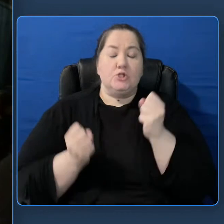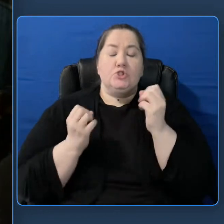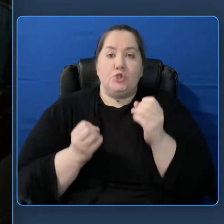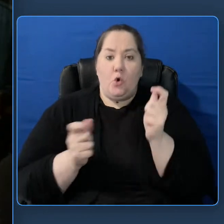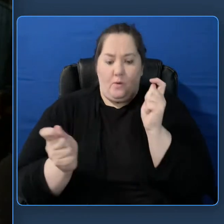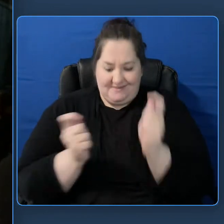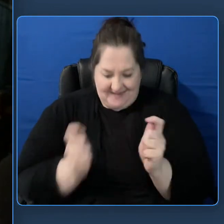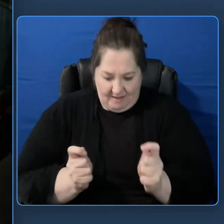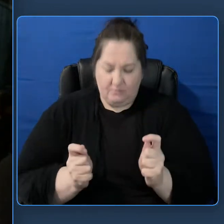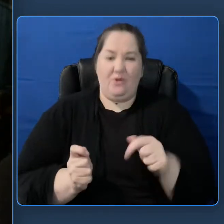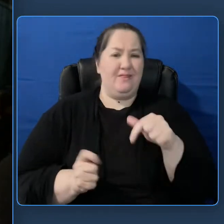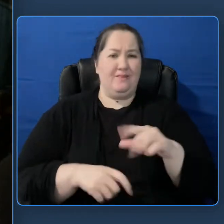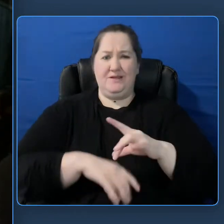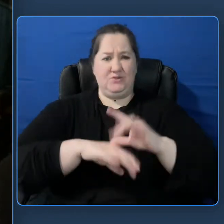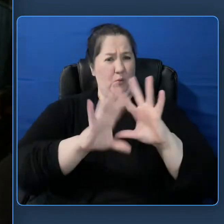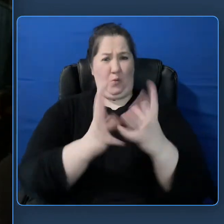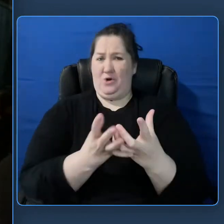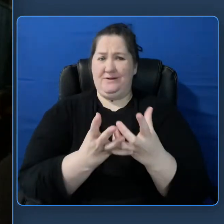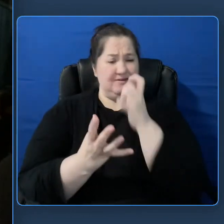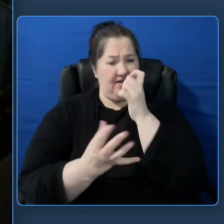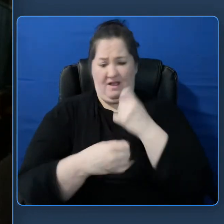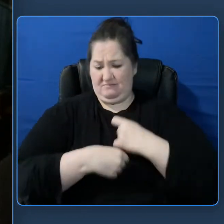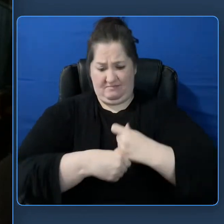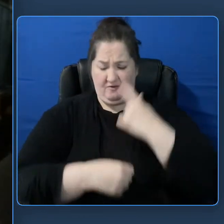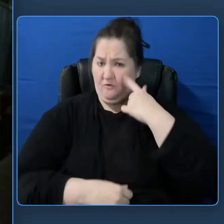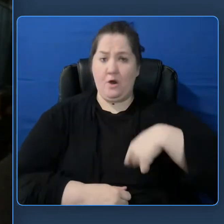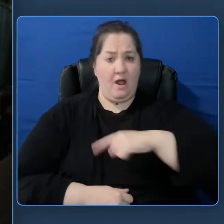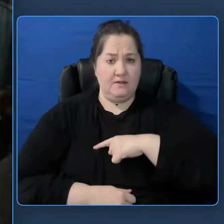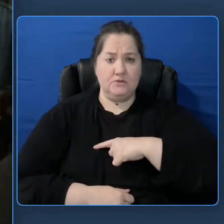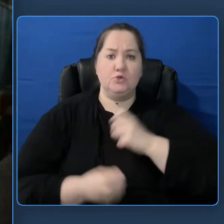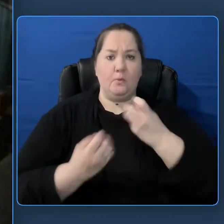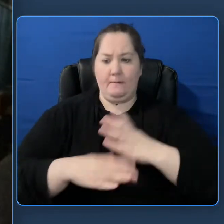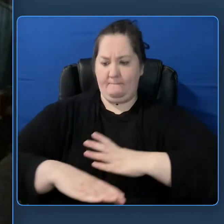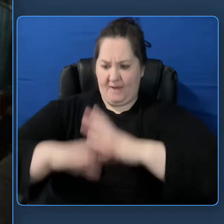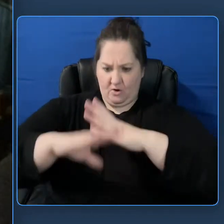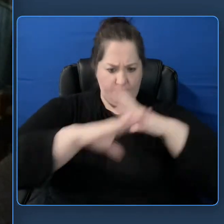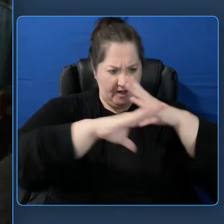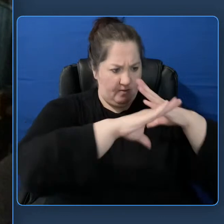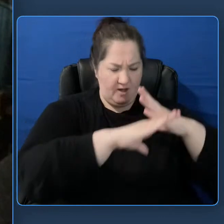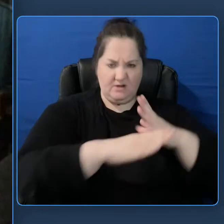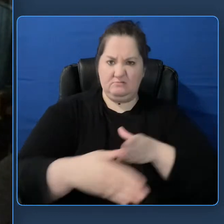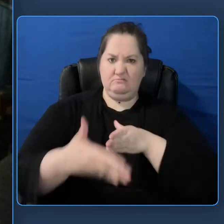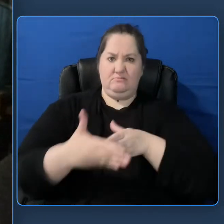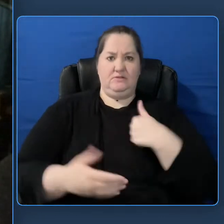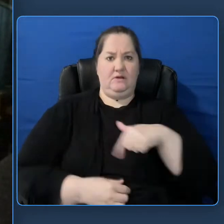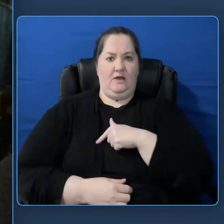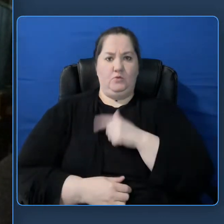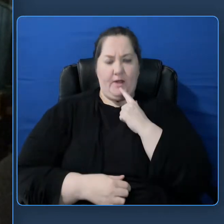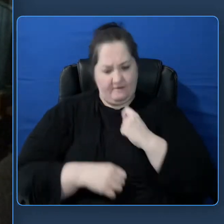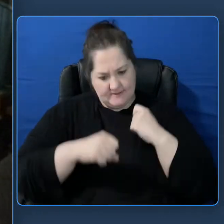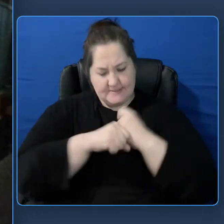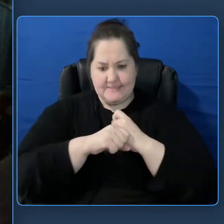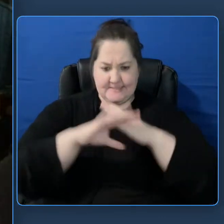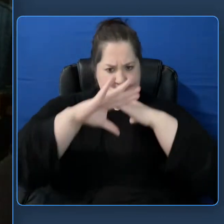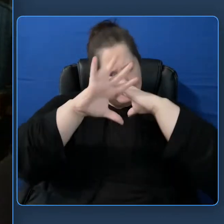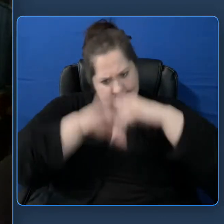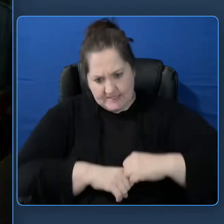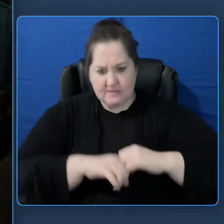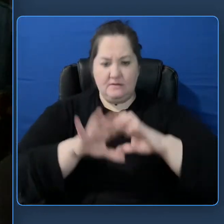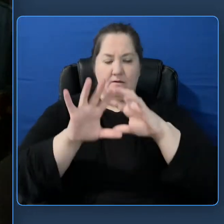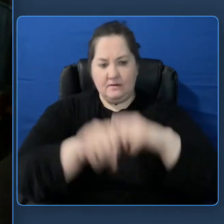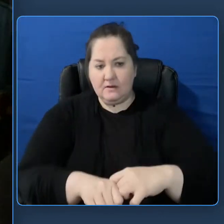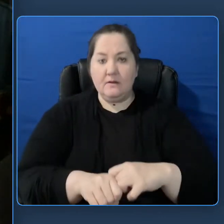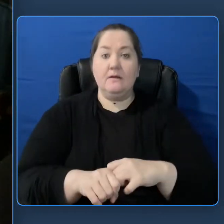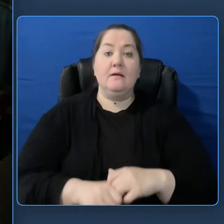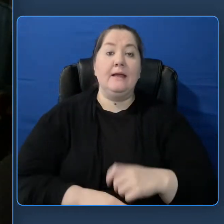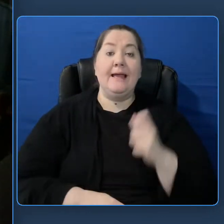so many barriers that really are against us. But what I've learned as a person with a disability is the fact that you have to come up with a way.